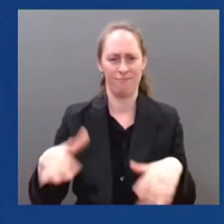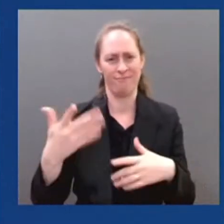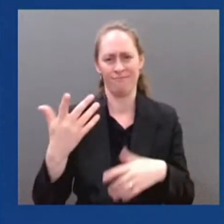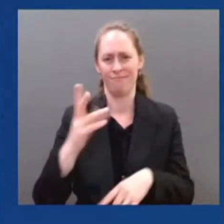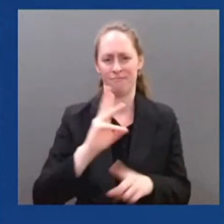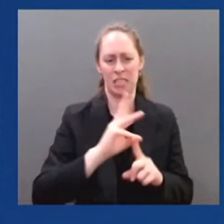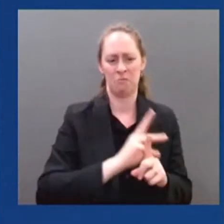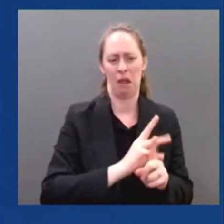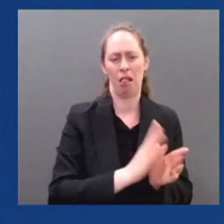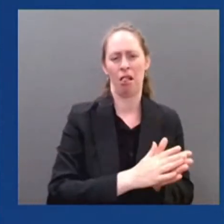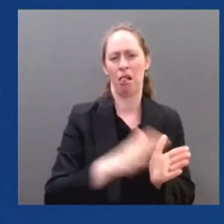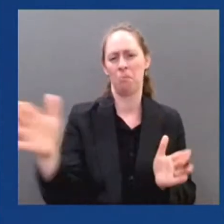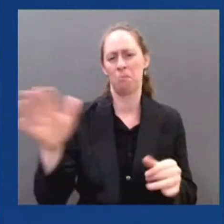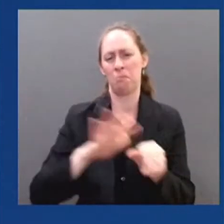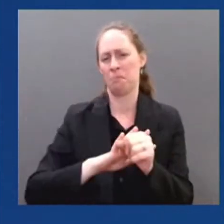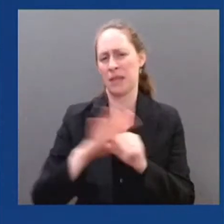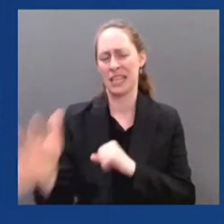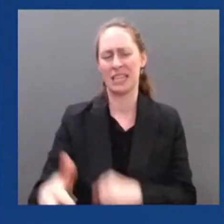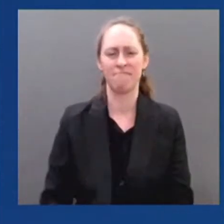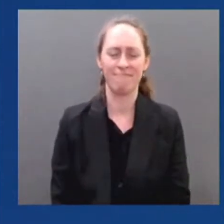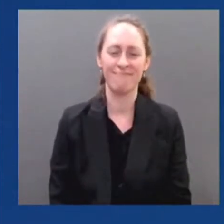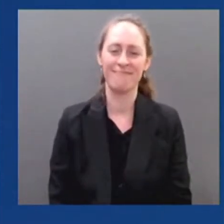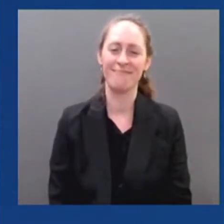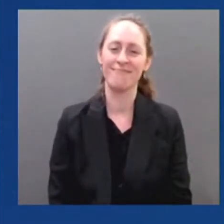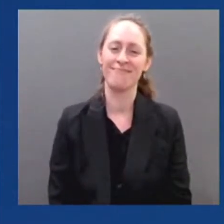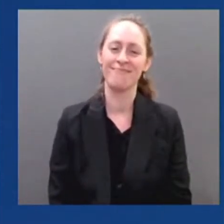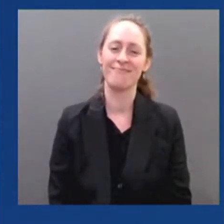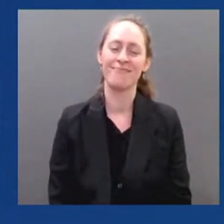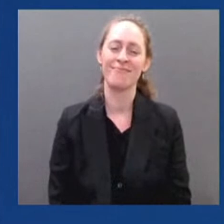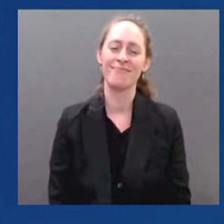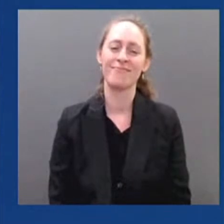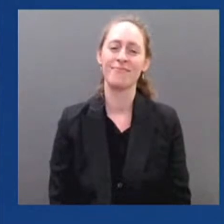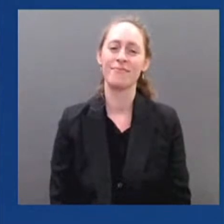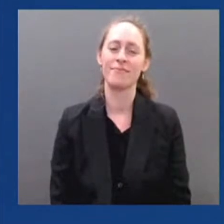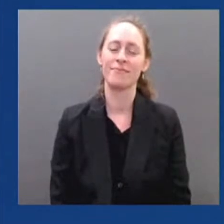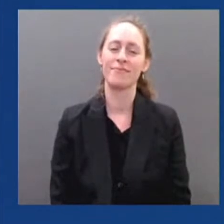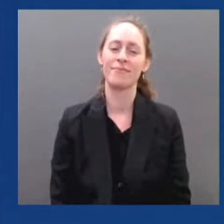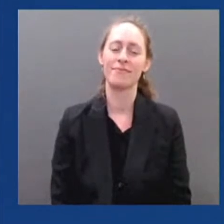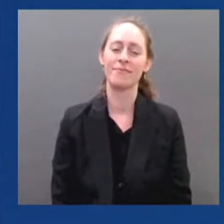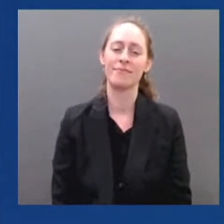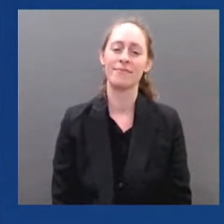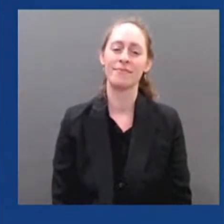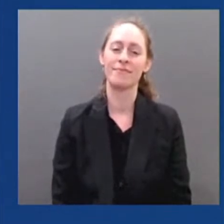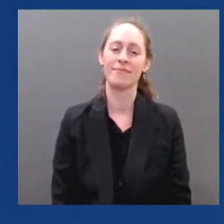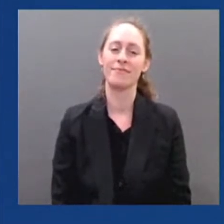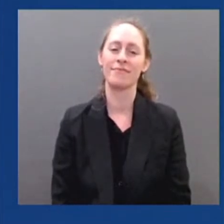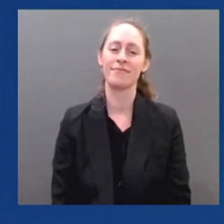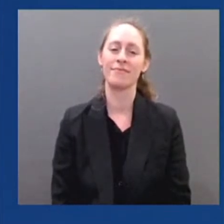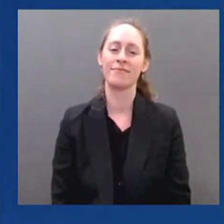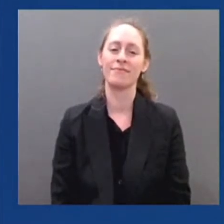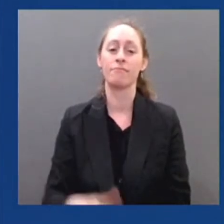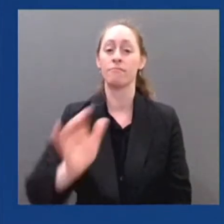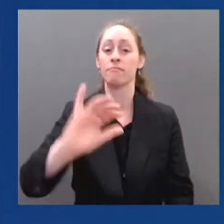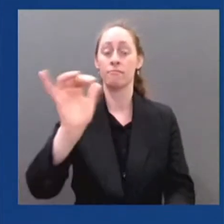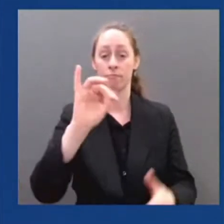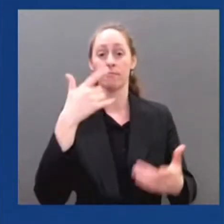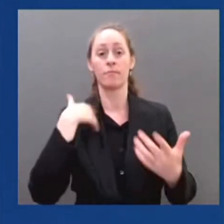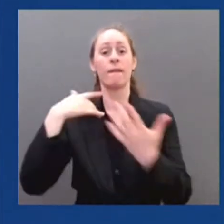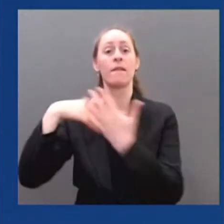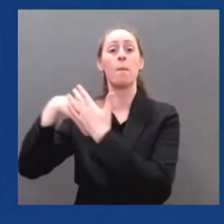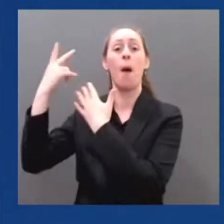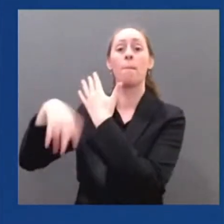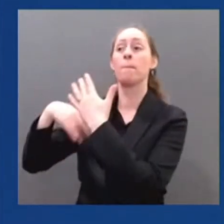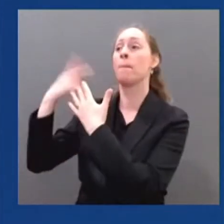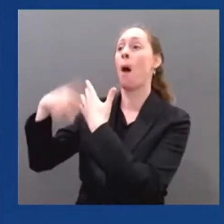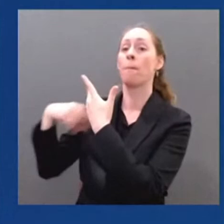we have moved money from other critical programs at HHS to an effort to buy